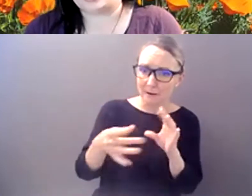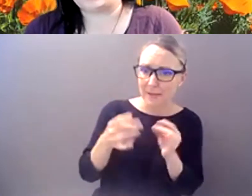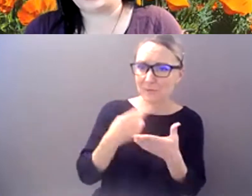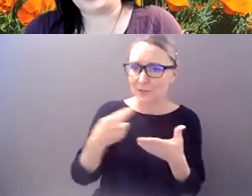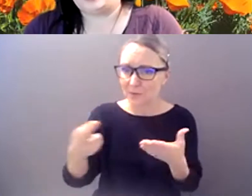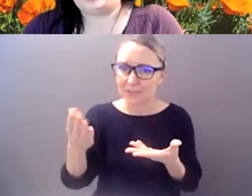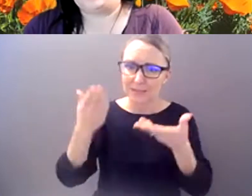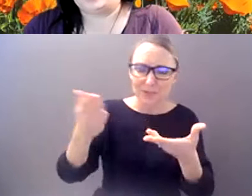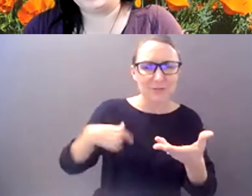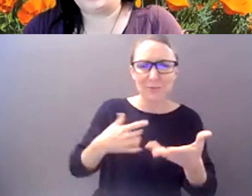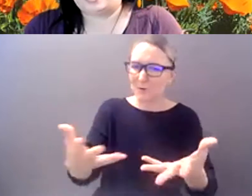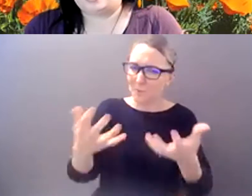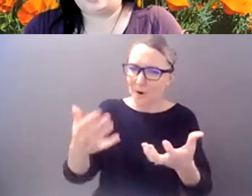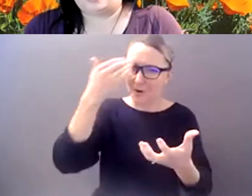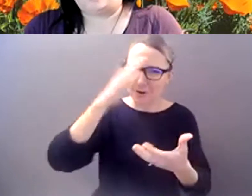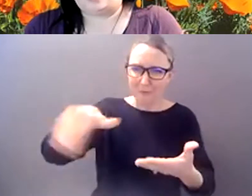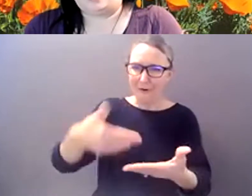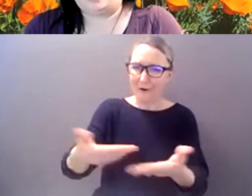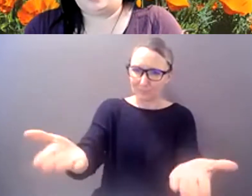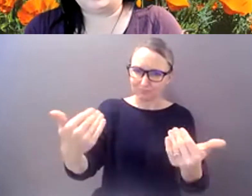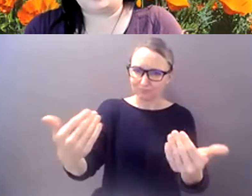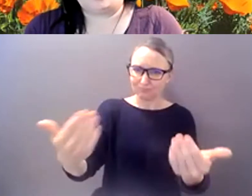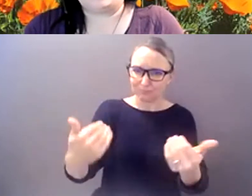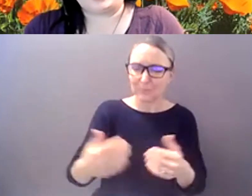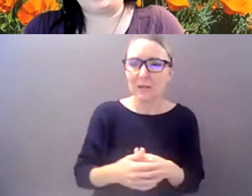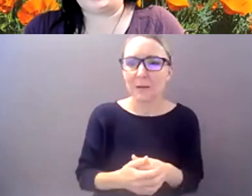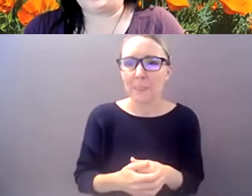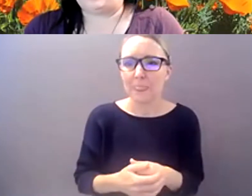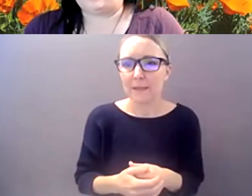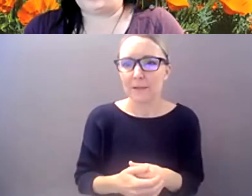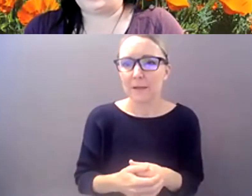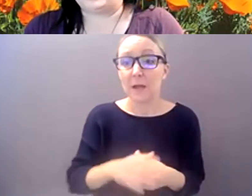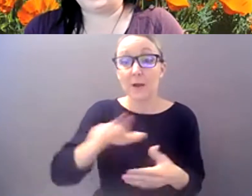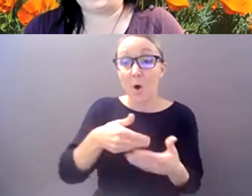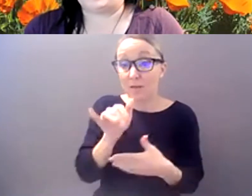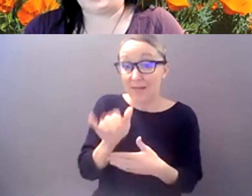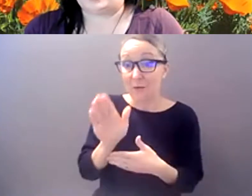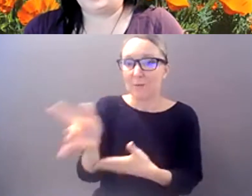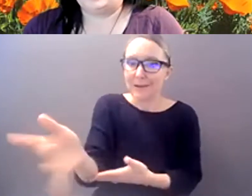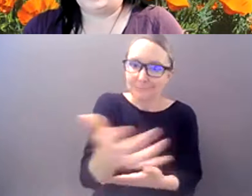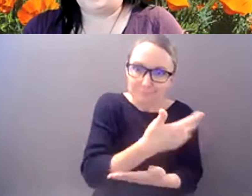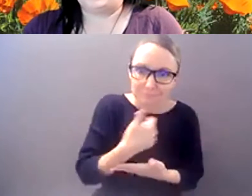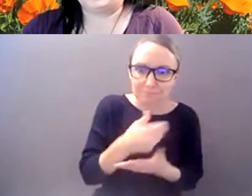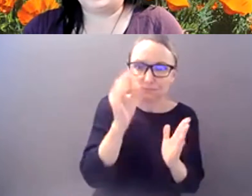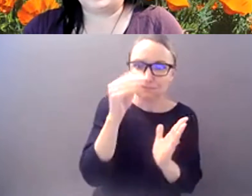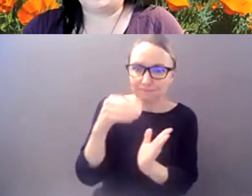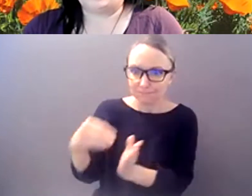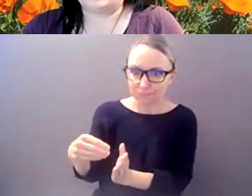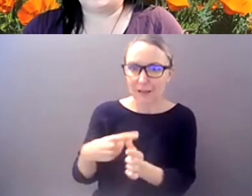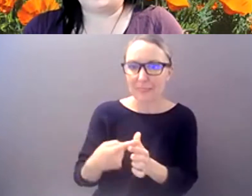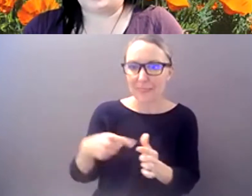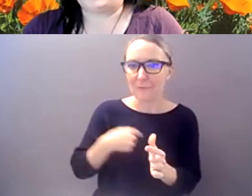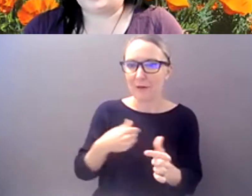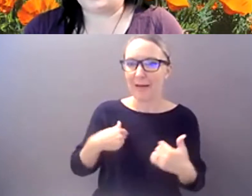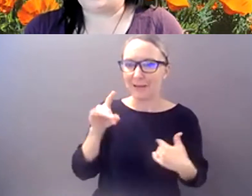the suggestions. And that's where it's all going to be collated for the December meeting. The December